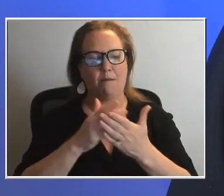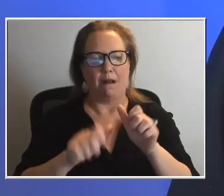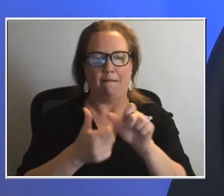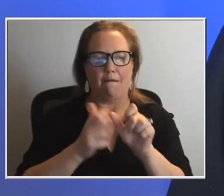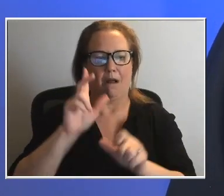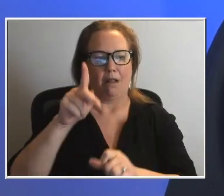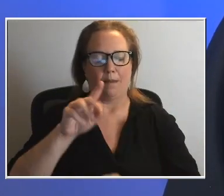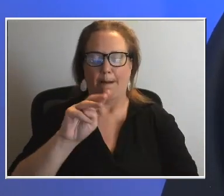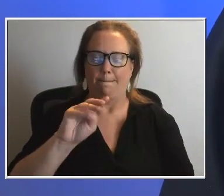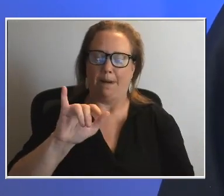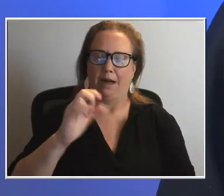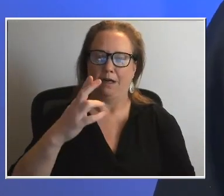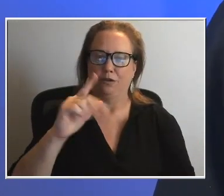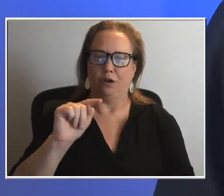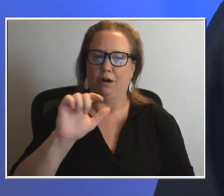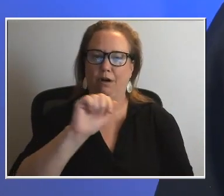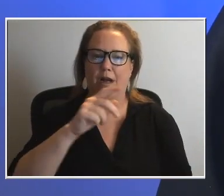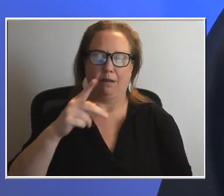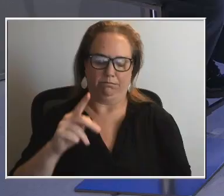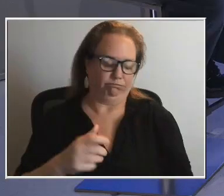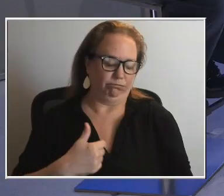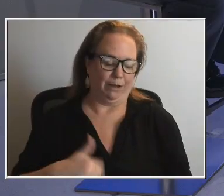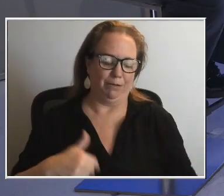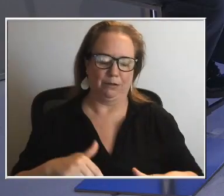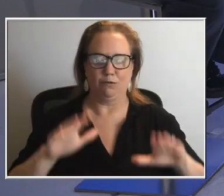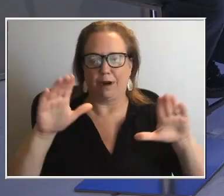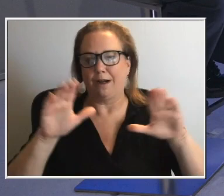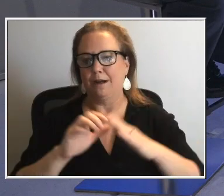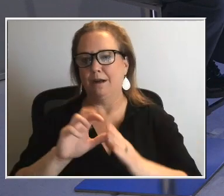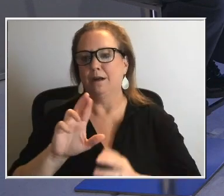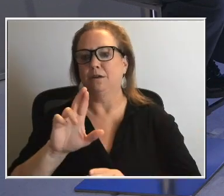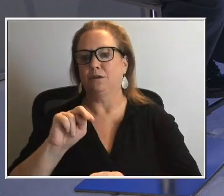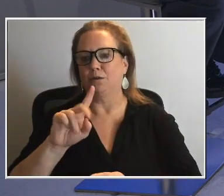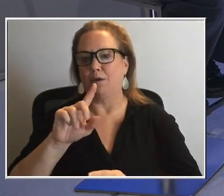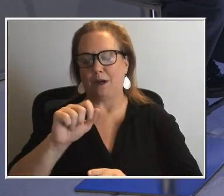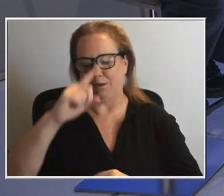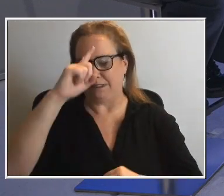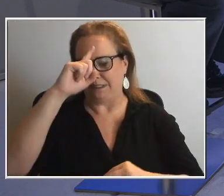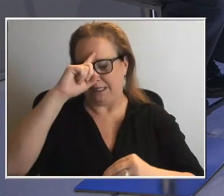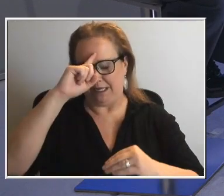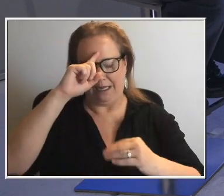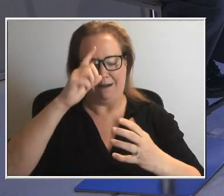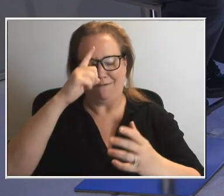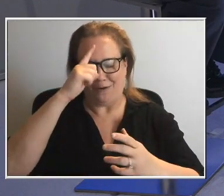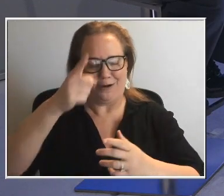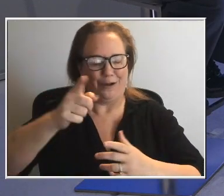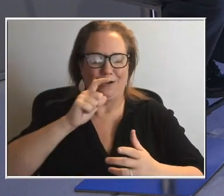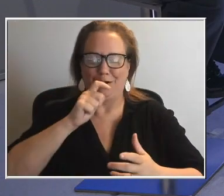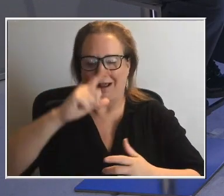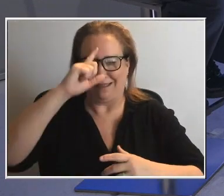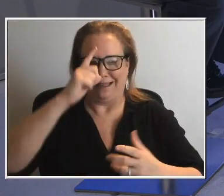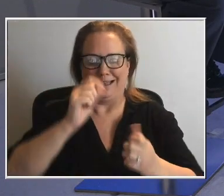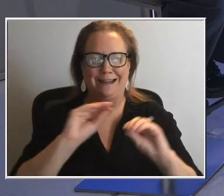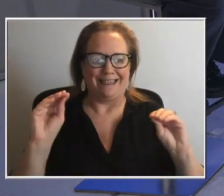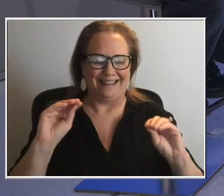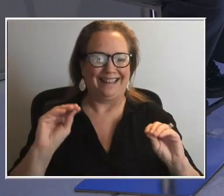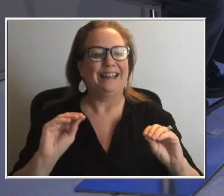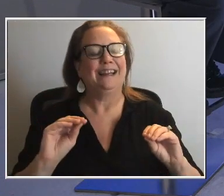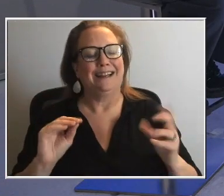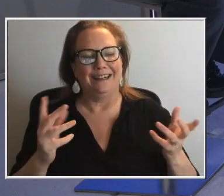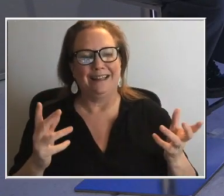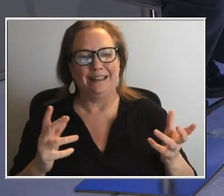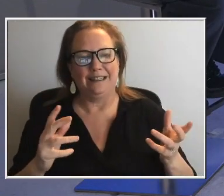MyChart app. It was just really great. So she was doing all the thinking for you in a Everything. time where you aren't thinking at all. So you get rolled back